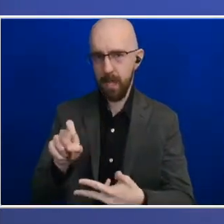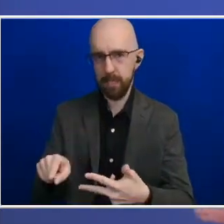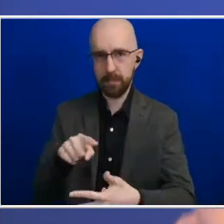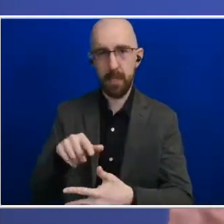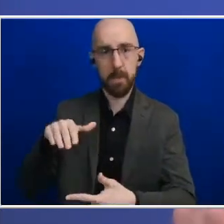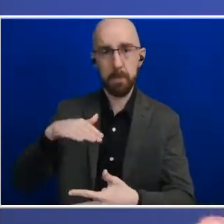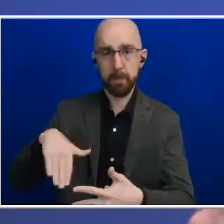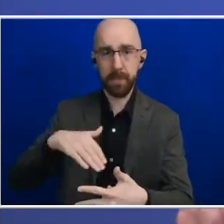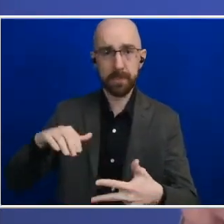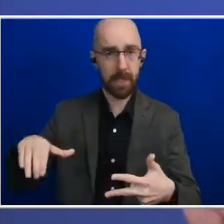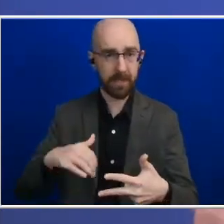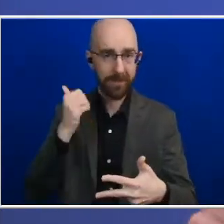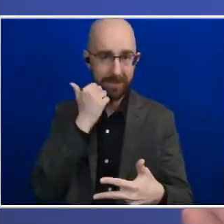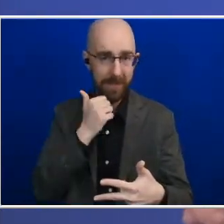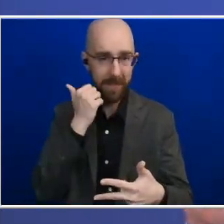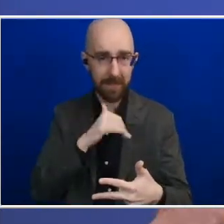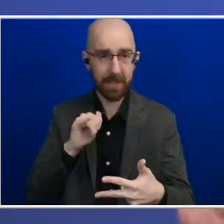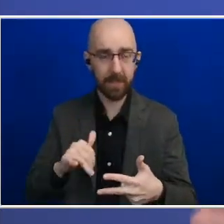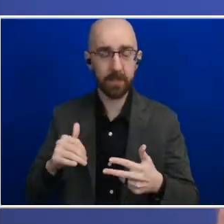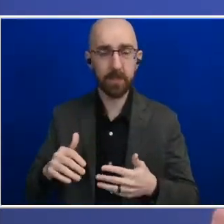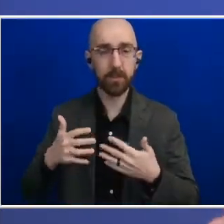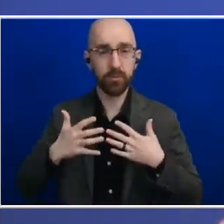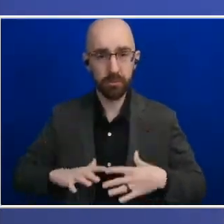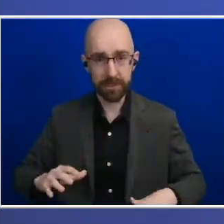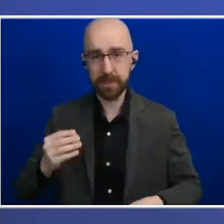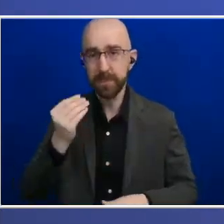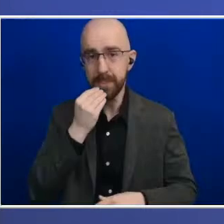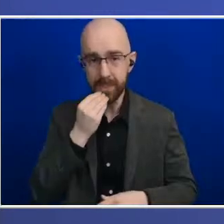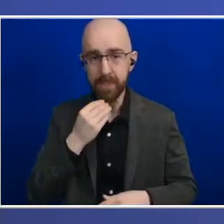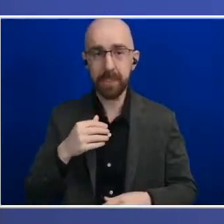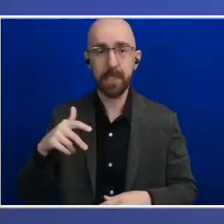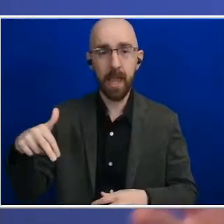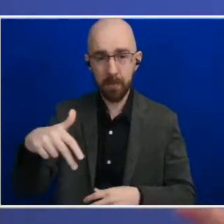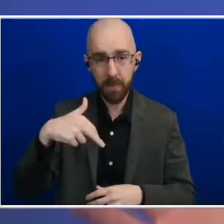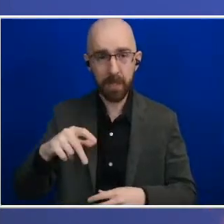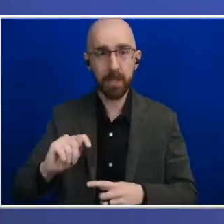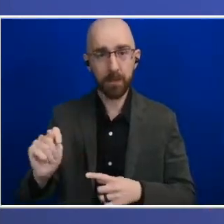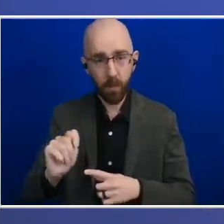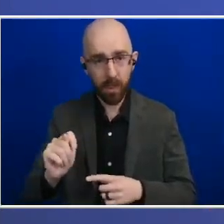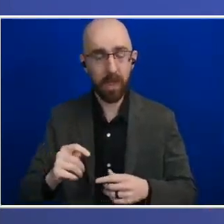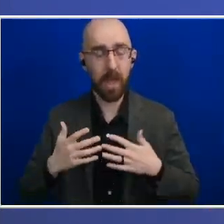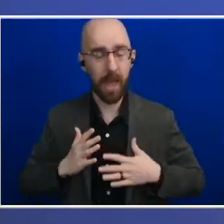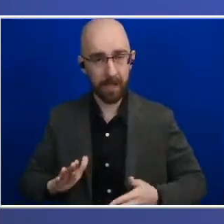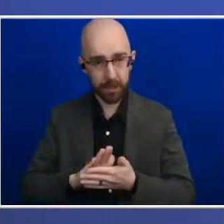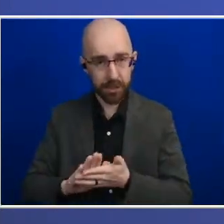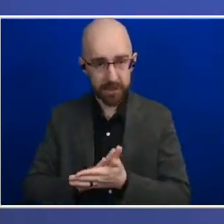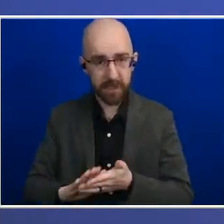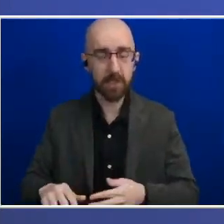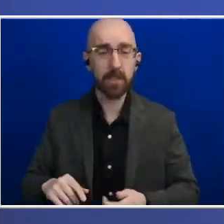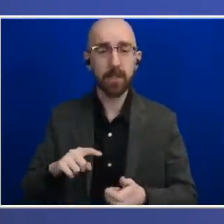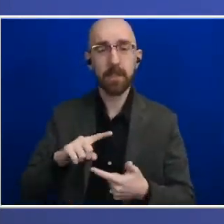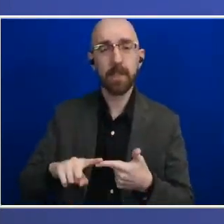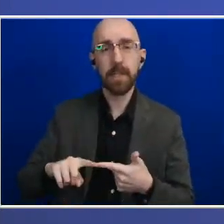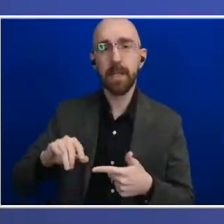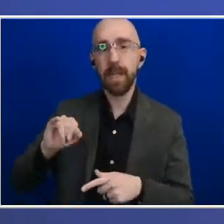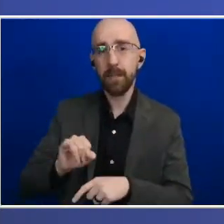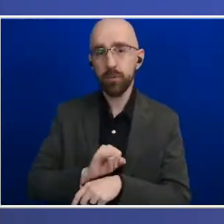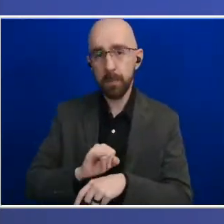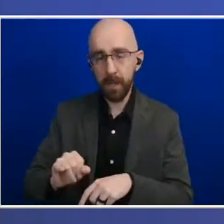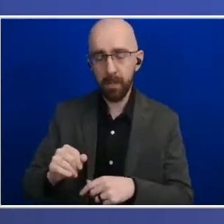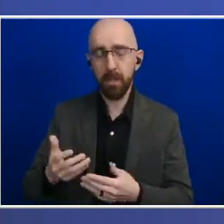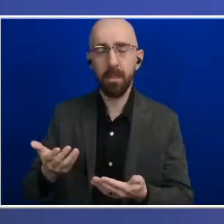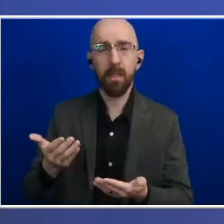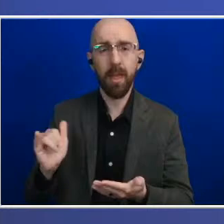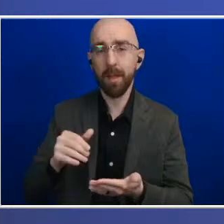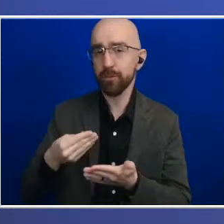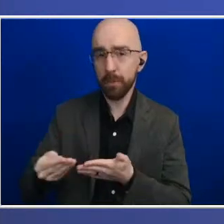that's dressing, eating, ambulating, toileting, and hygiene, and the instrumental activities of daily living. It's about shopping,